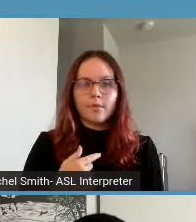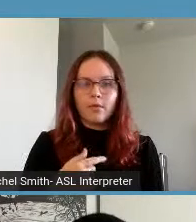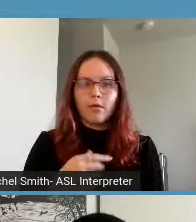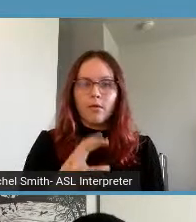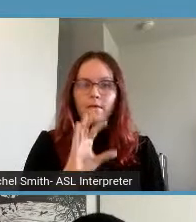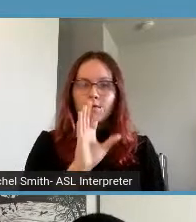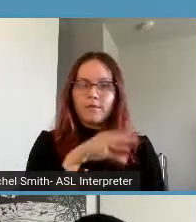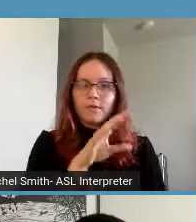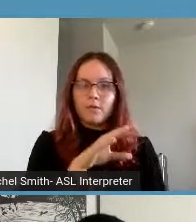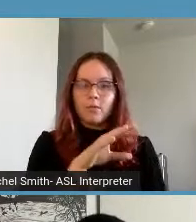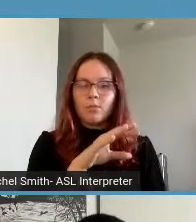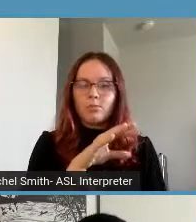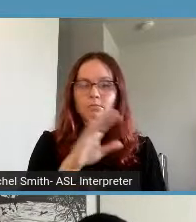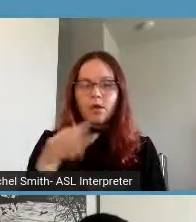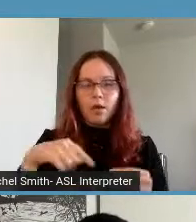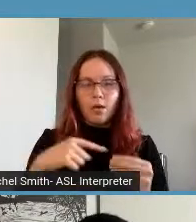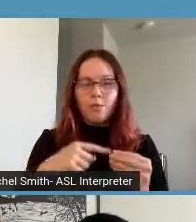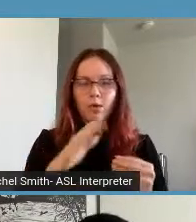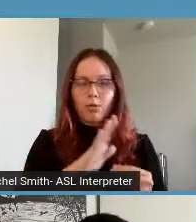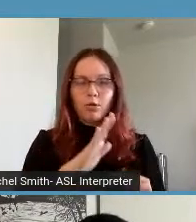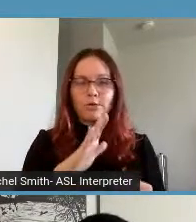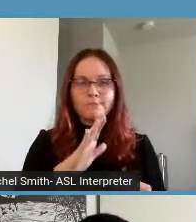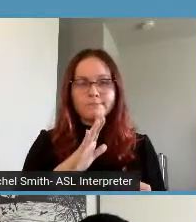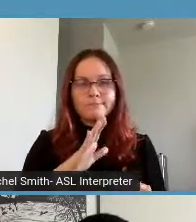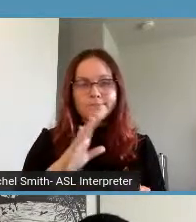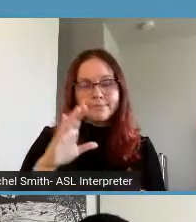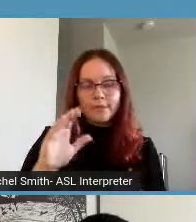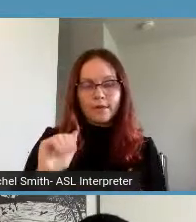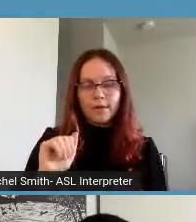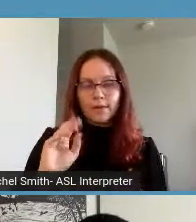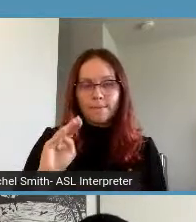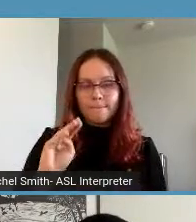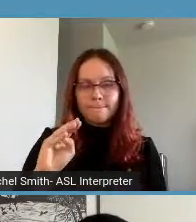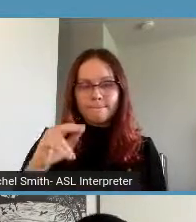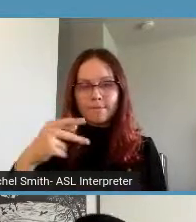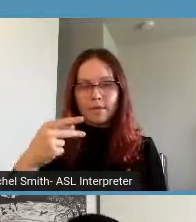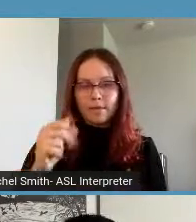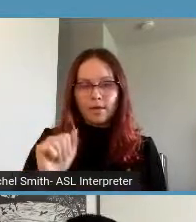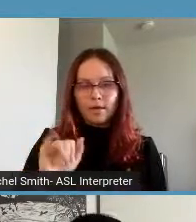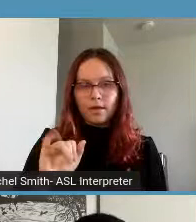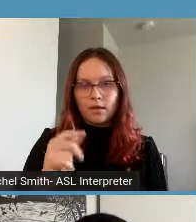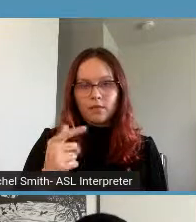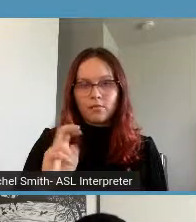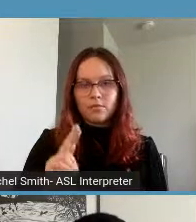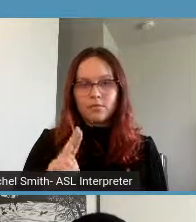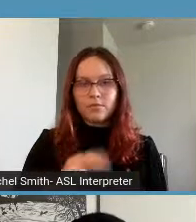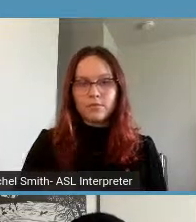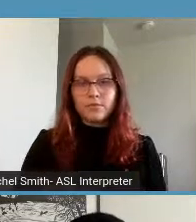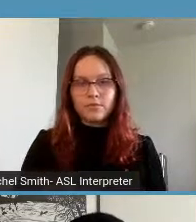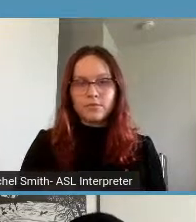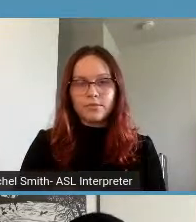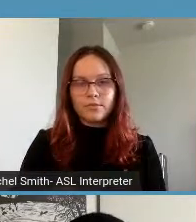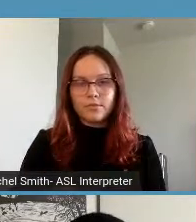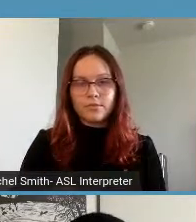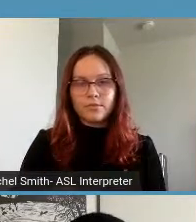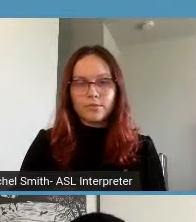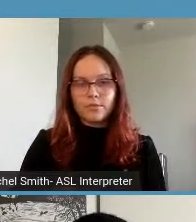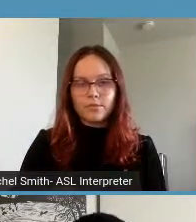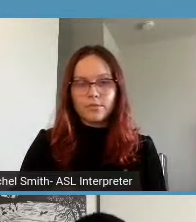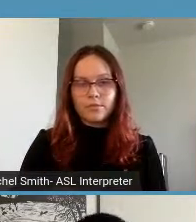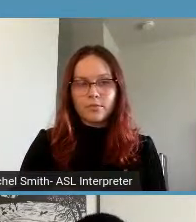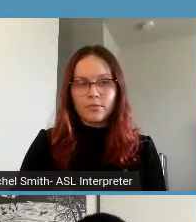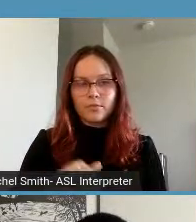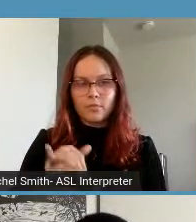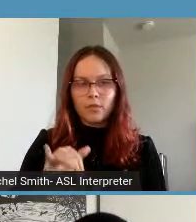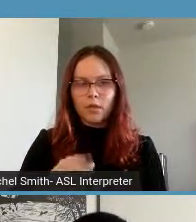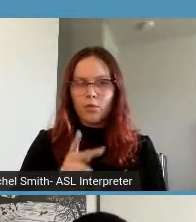campaign in 2018, but also have her presence virtually. And of course, we were playing this program outside of COVID, but it